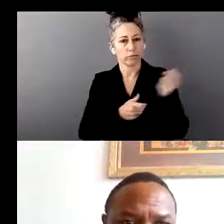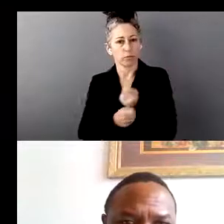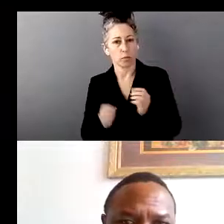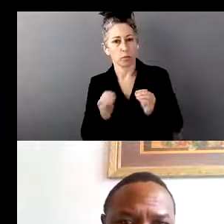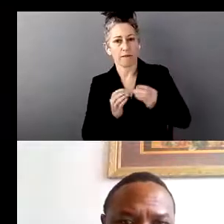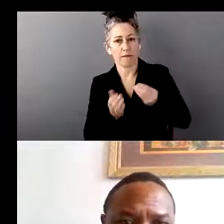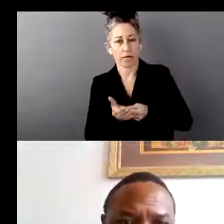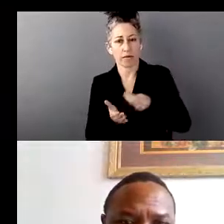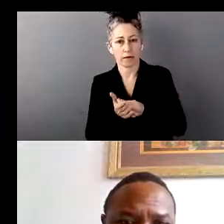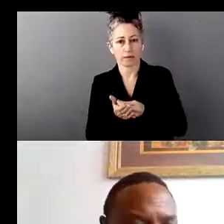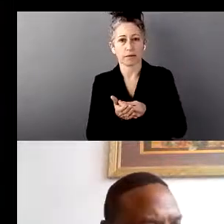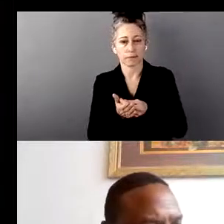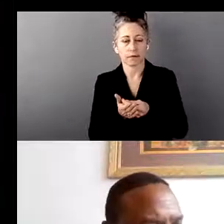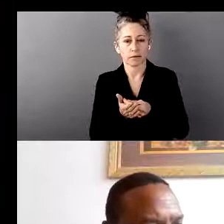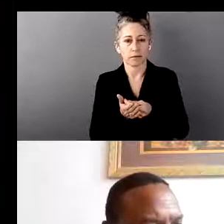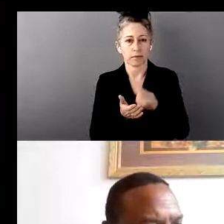funding for